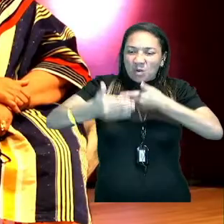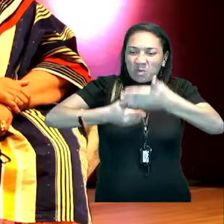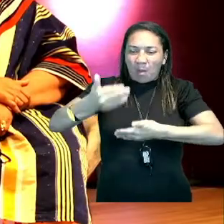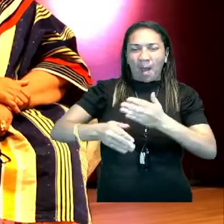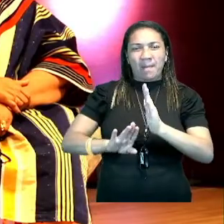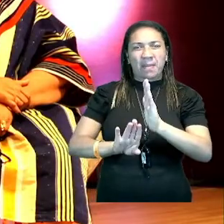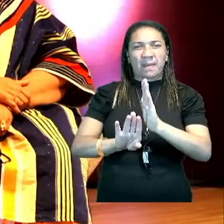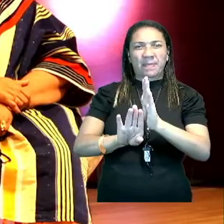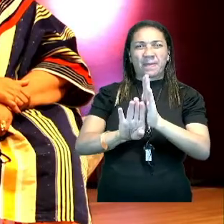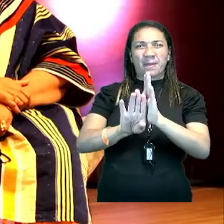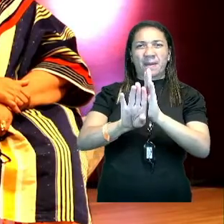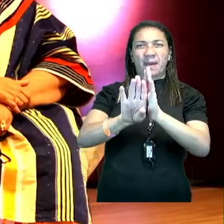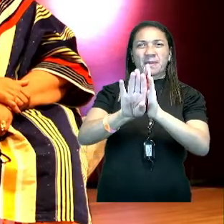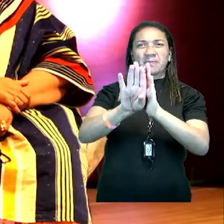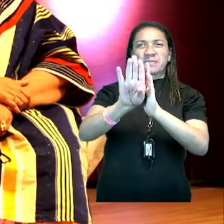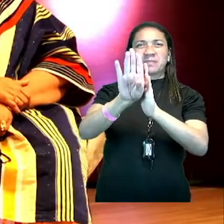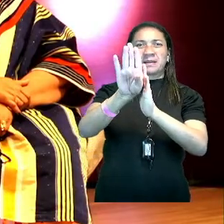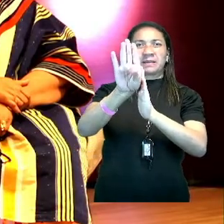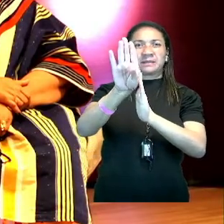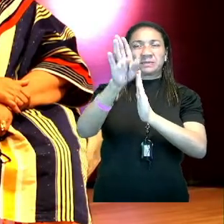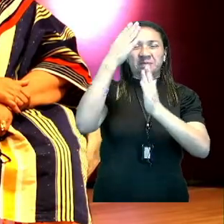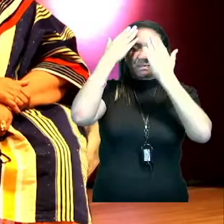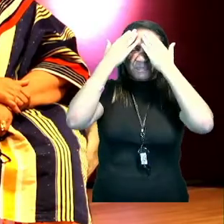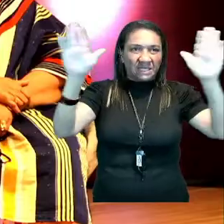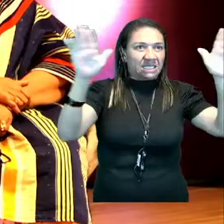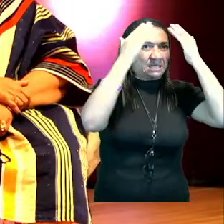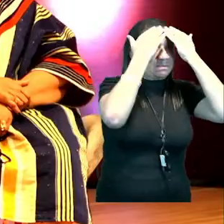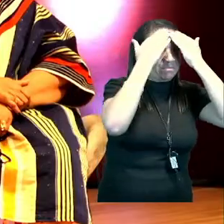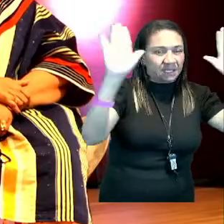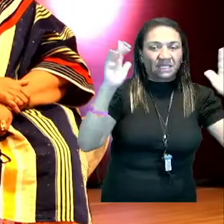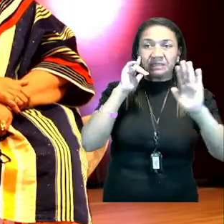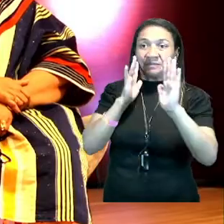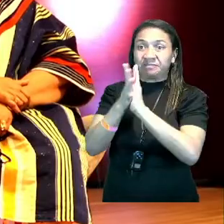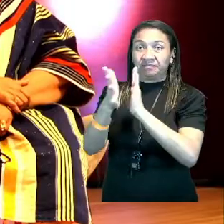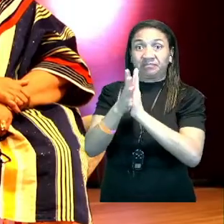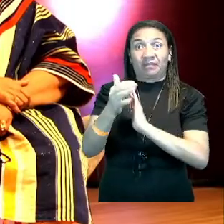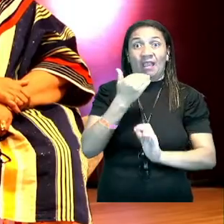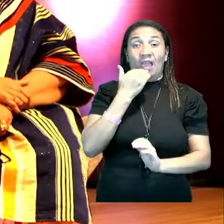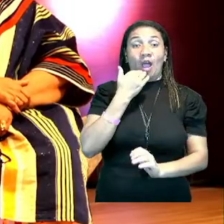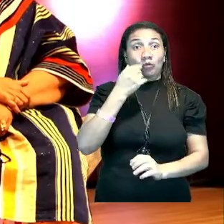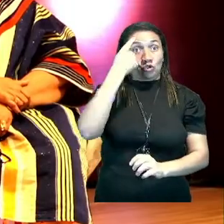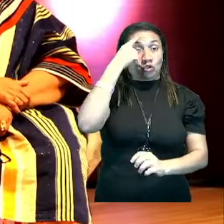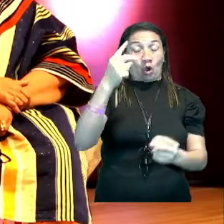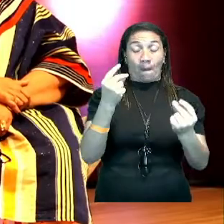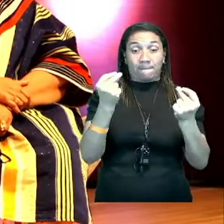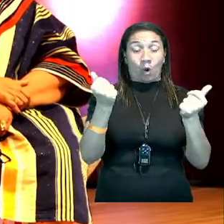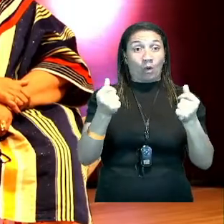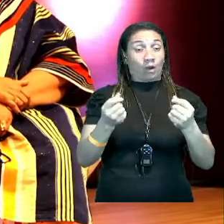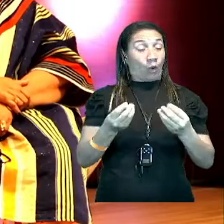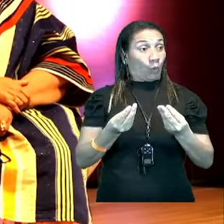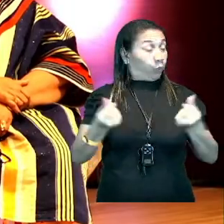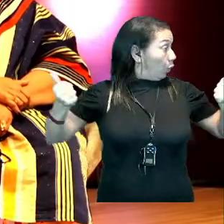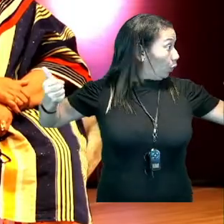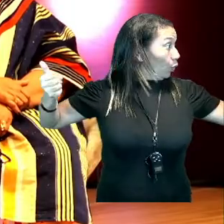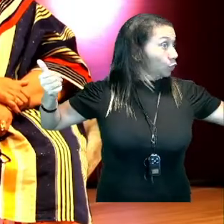we can advance in transforming such realities. Always